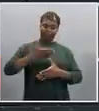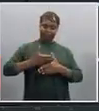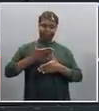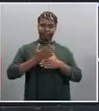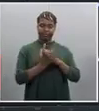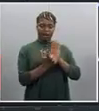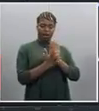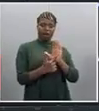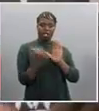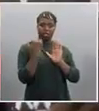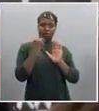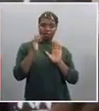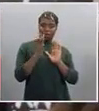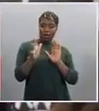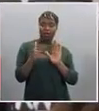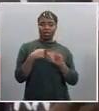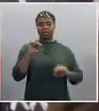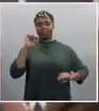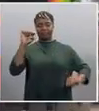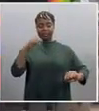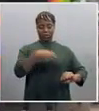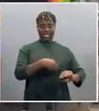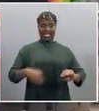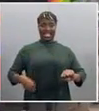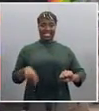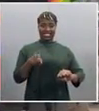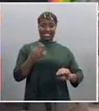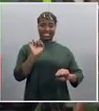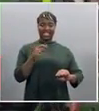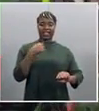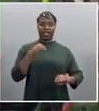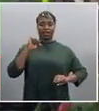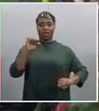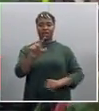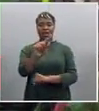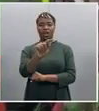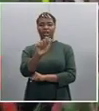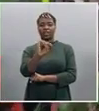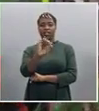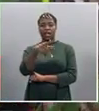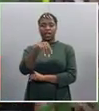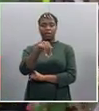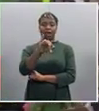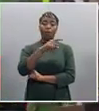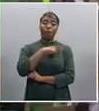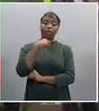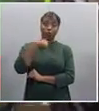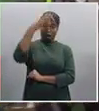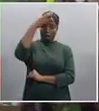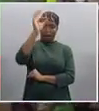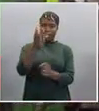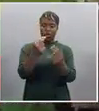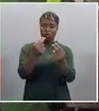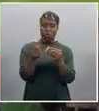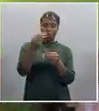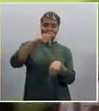policies. Protesters gathered in front of the presidential palace before setting off to march through Taipei. They want the government to scrap a new overtime